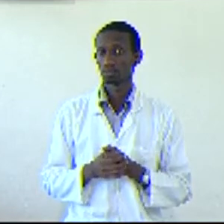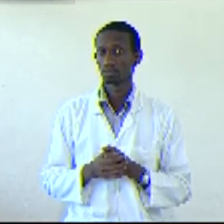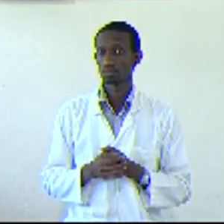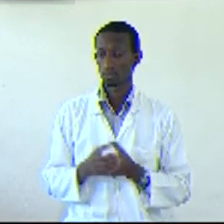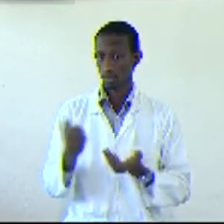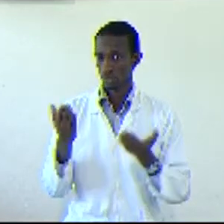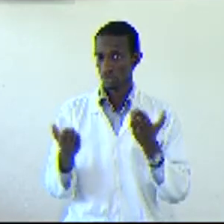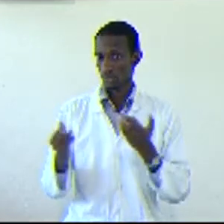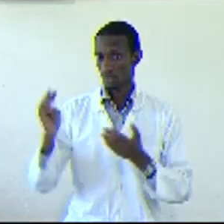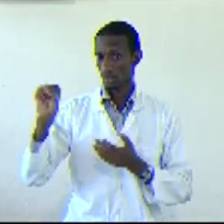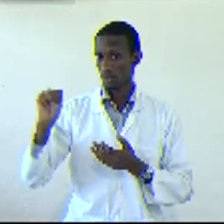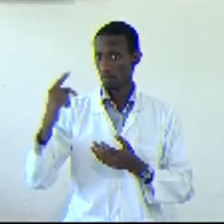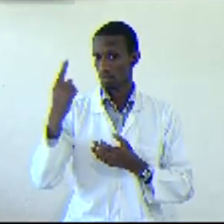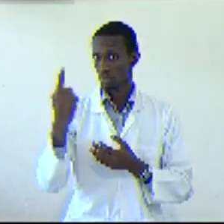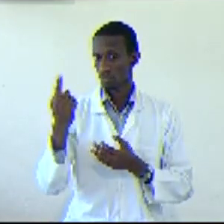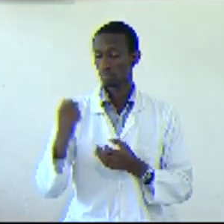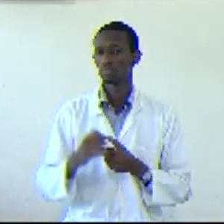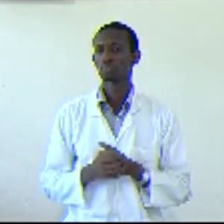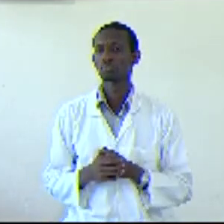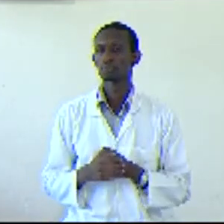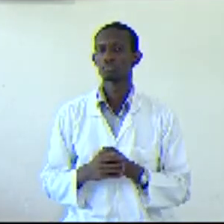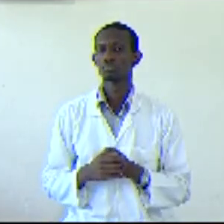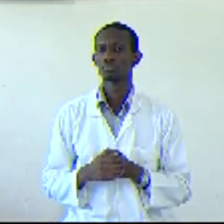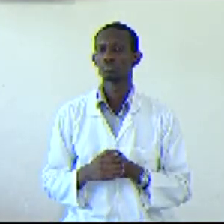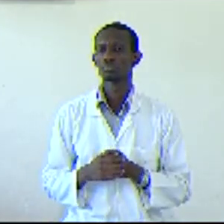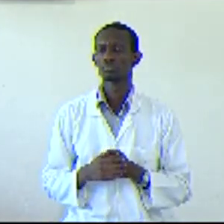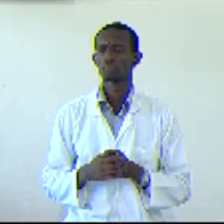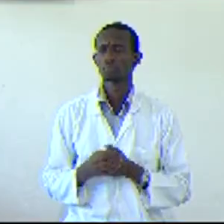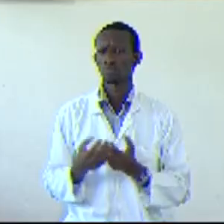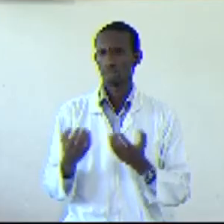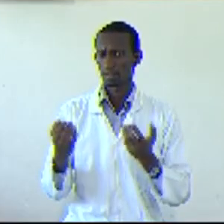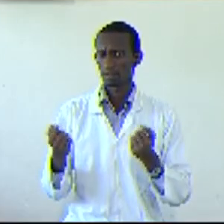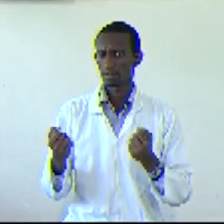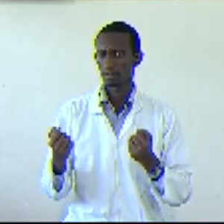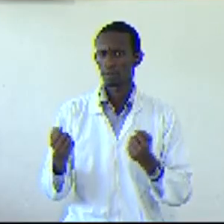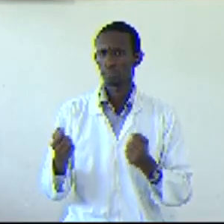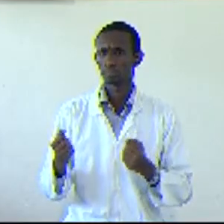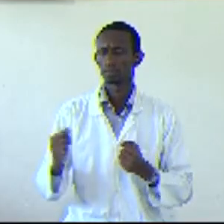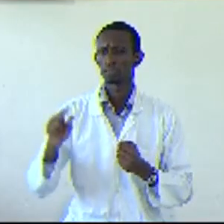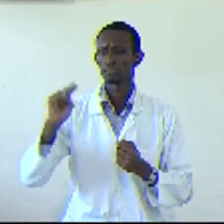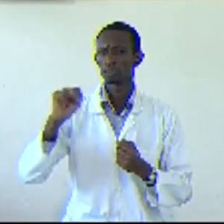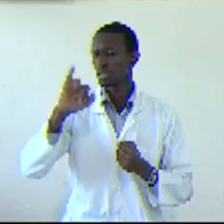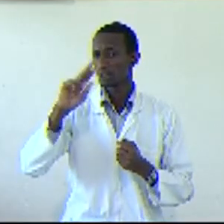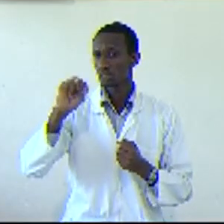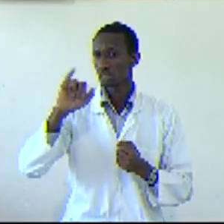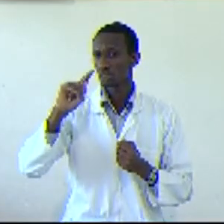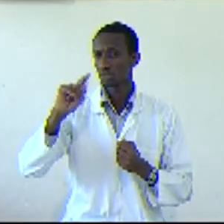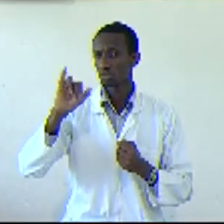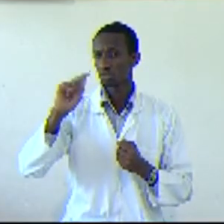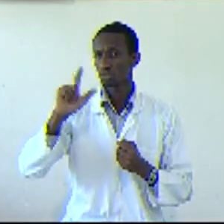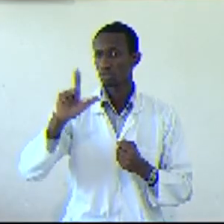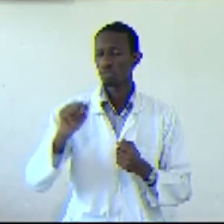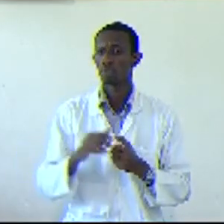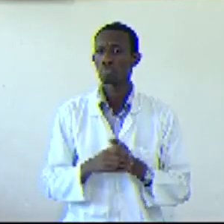M1, and you have a mass with the initial velocity. This is initial speed, initial velocity